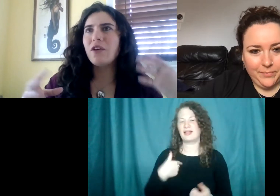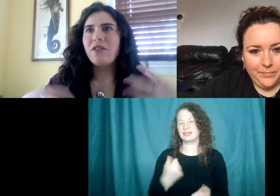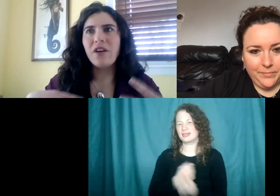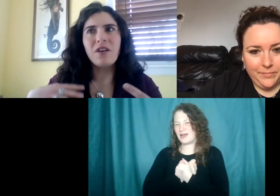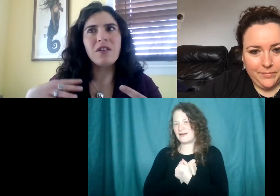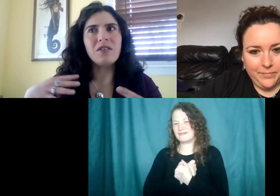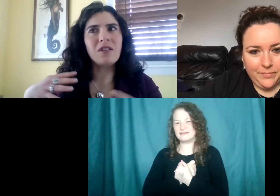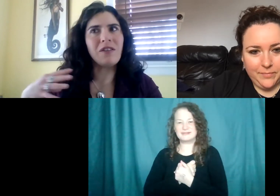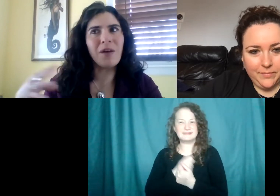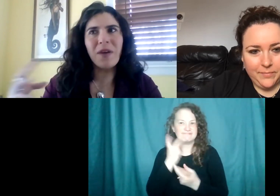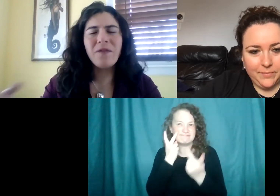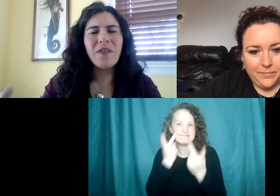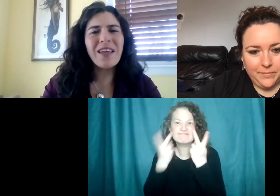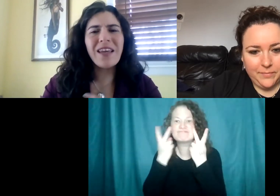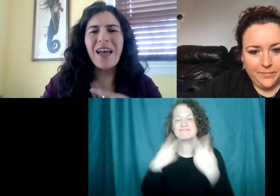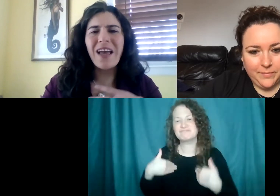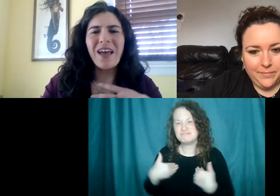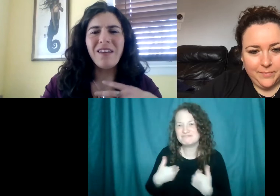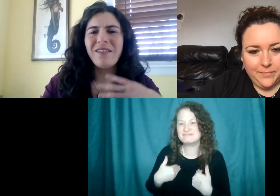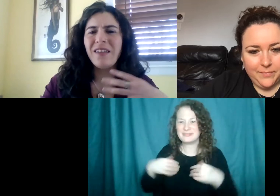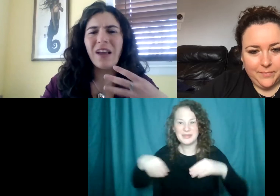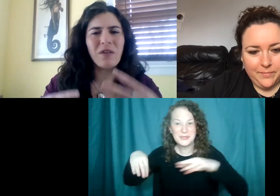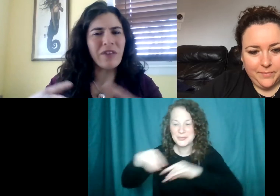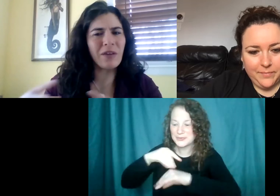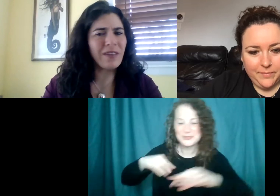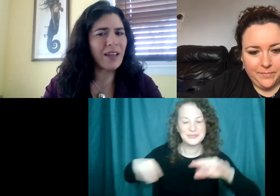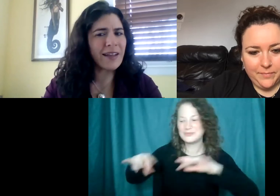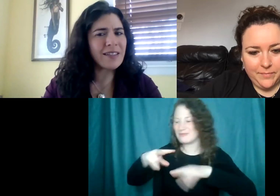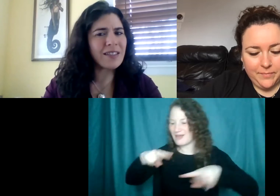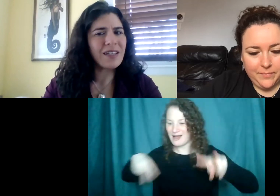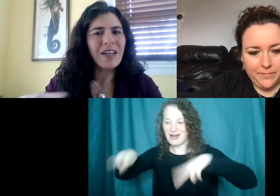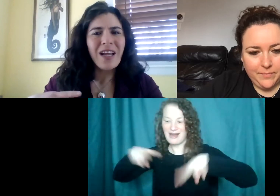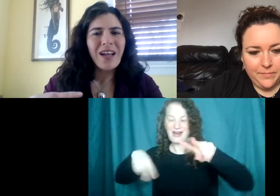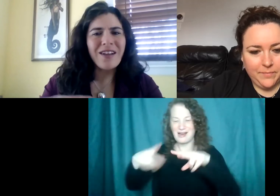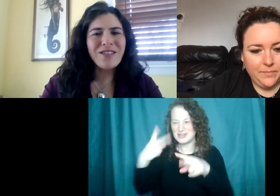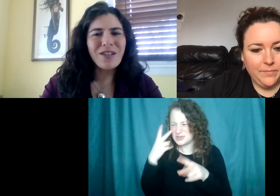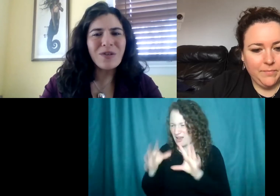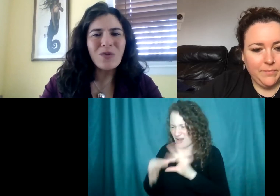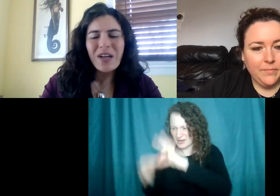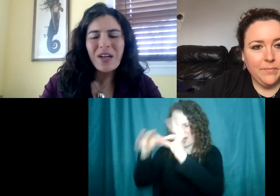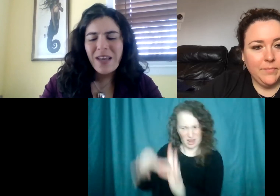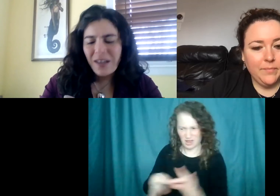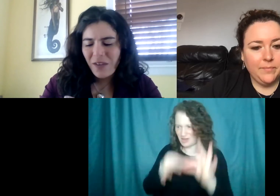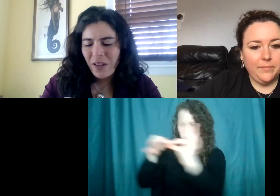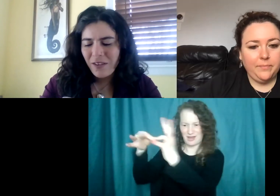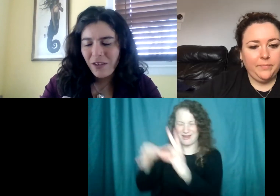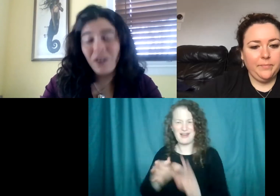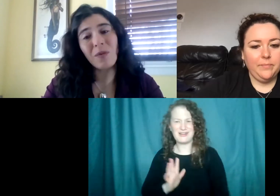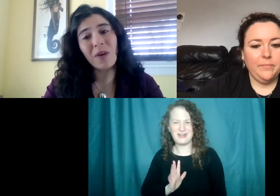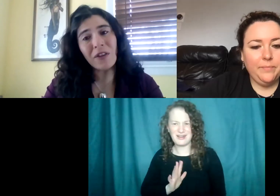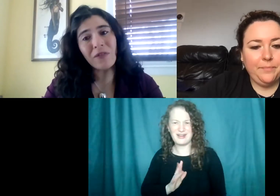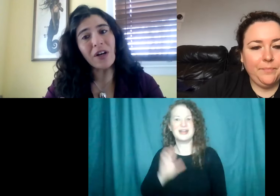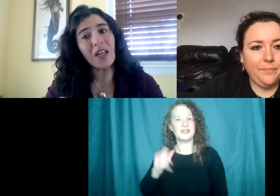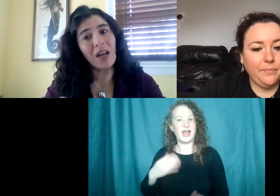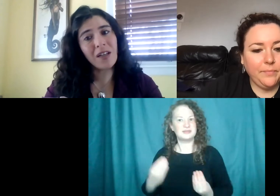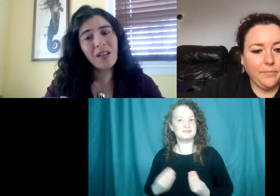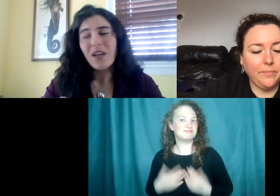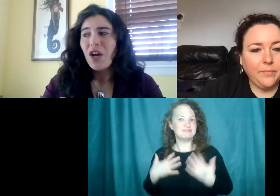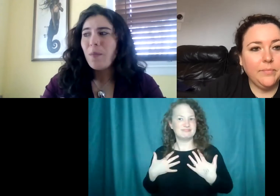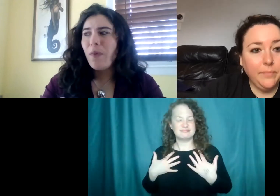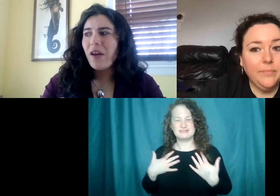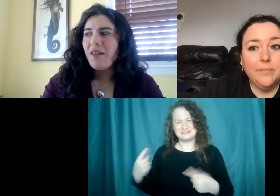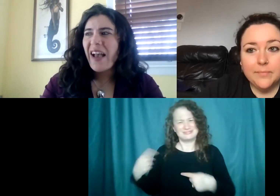all the critters around my feet and seeing how everything was connected. And so that definitely started when I was very